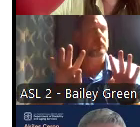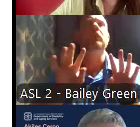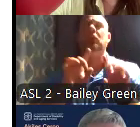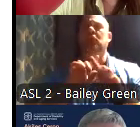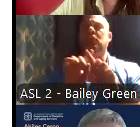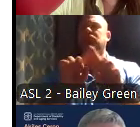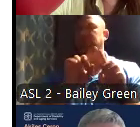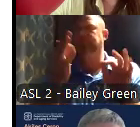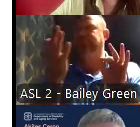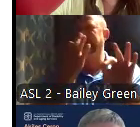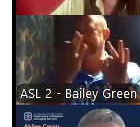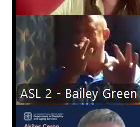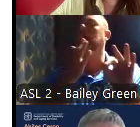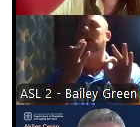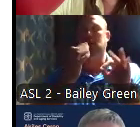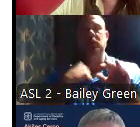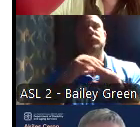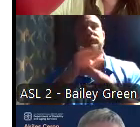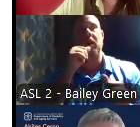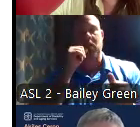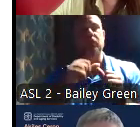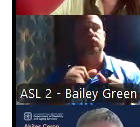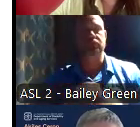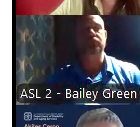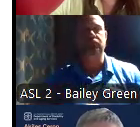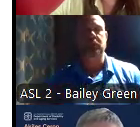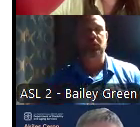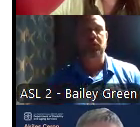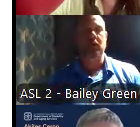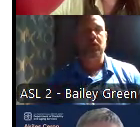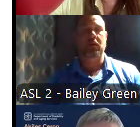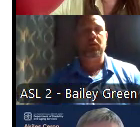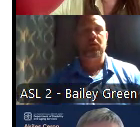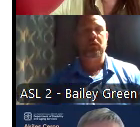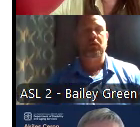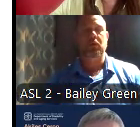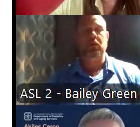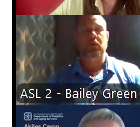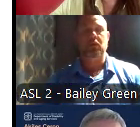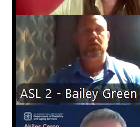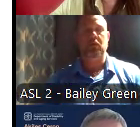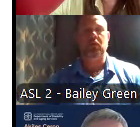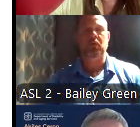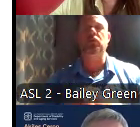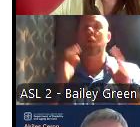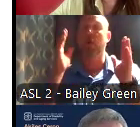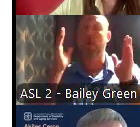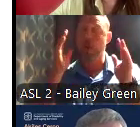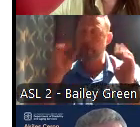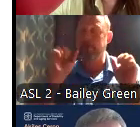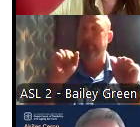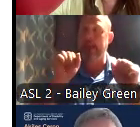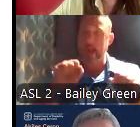and quickly submit a letter. And we're hoping that we're going to be able to take advantage of these types